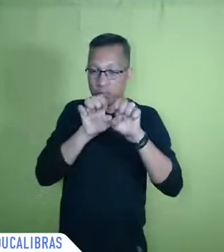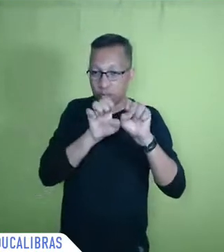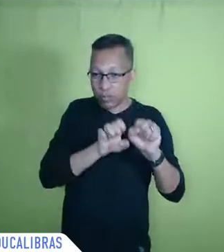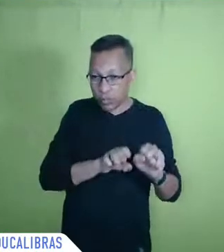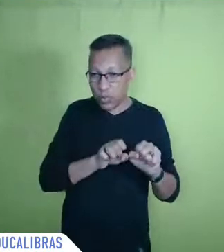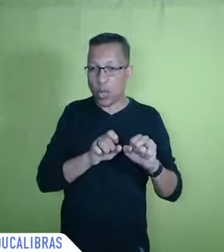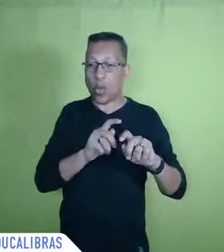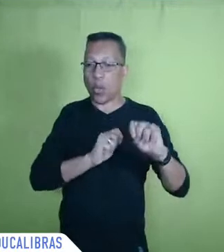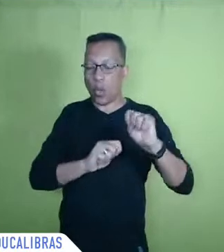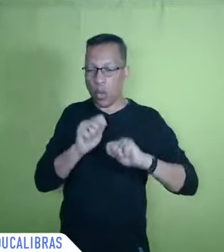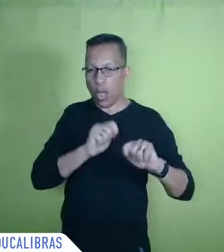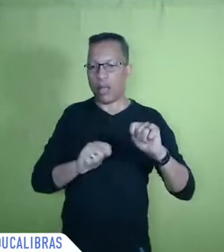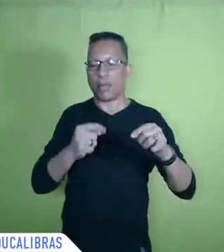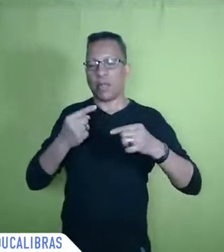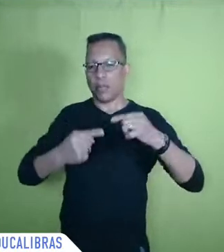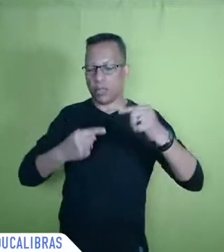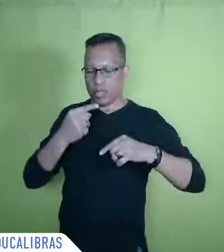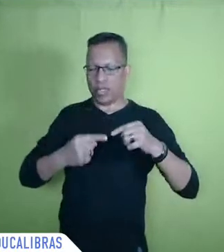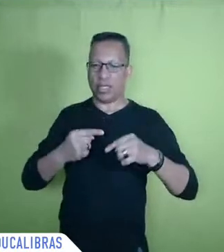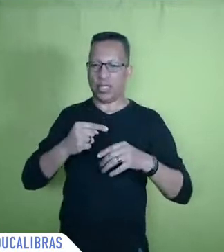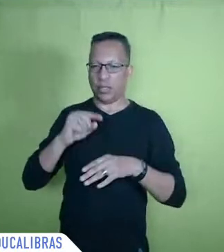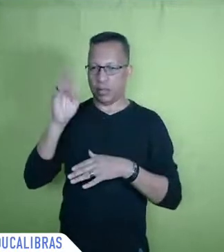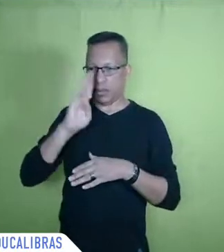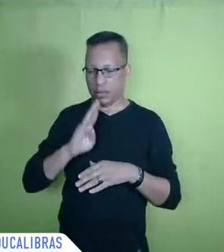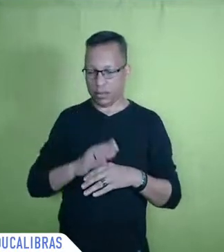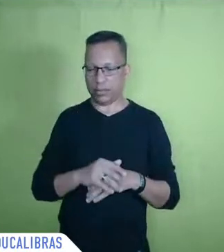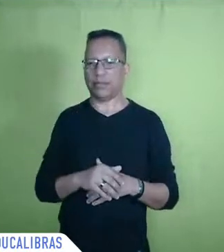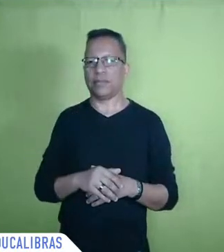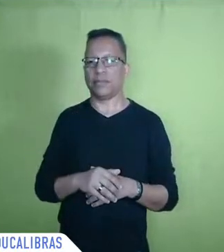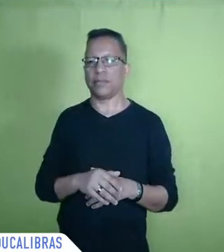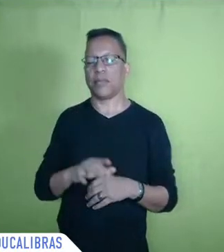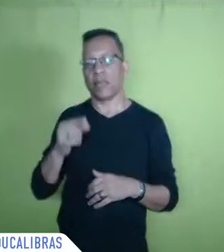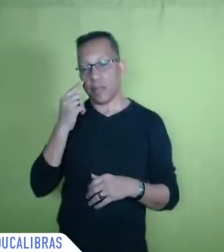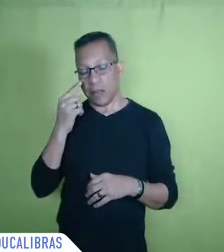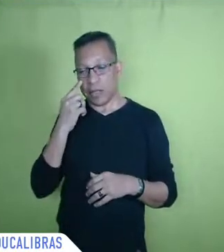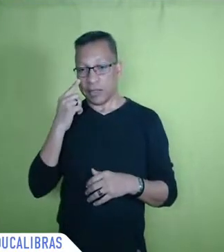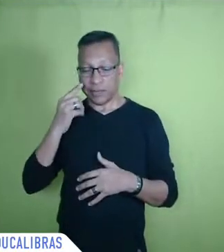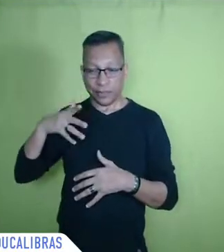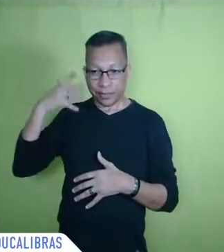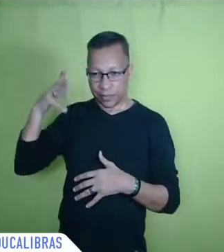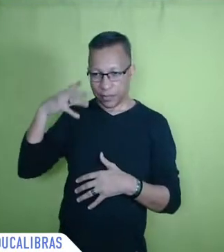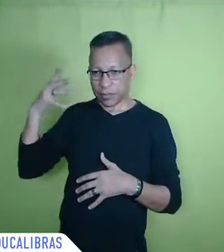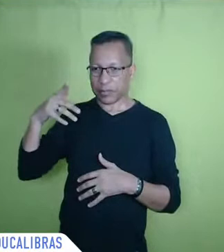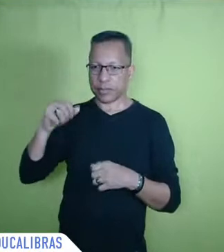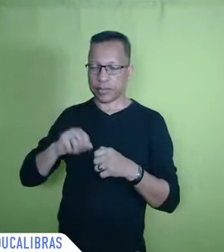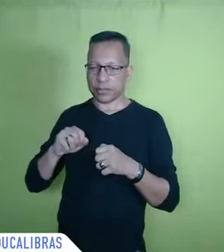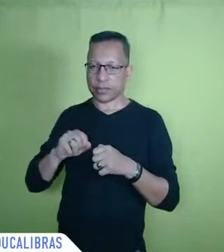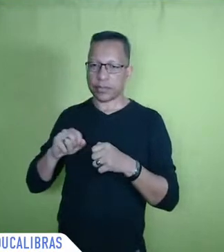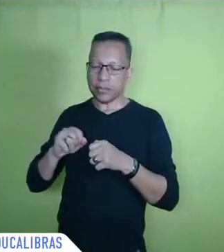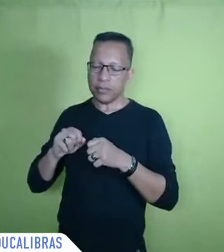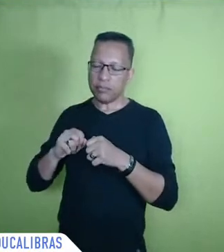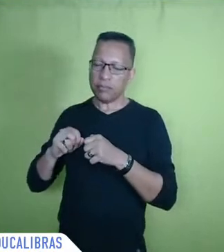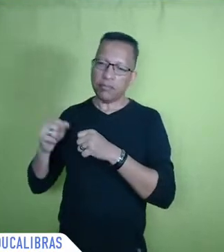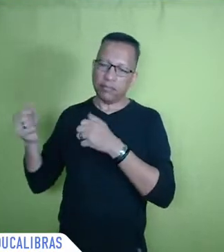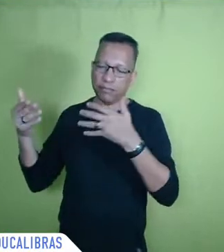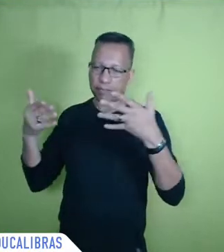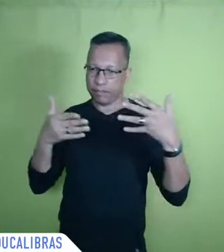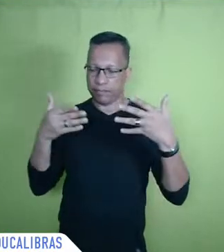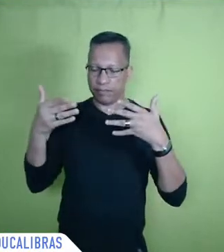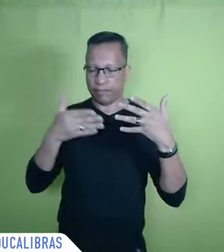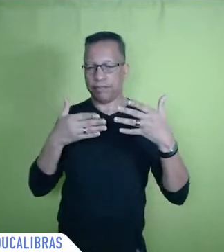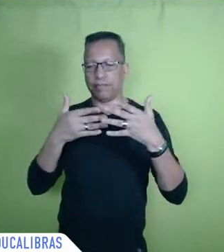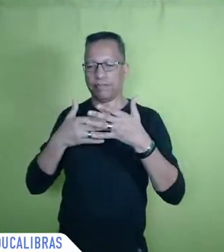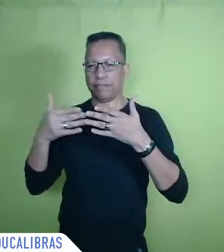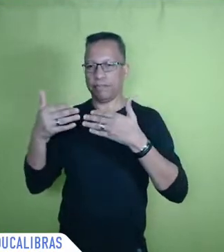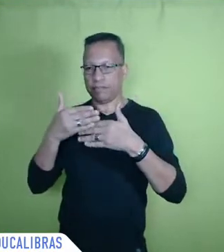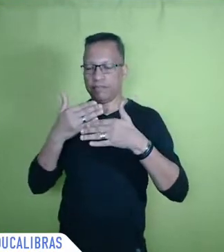this taxonomy of policies that affect inequality. But I just wish to go back to the issue that I think was raised by Mariana,